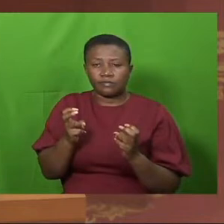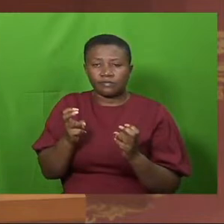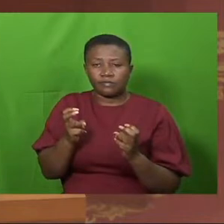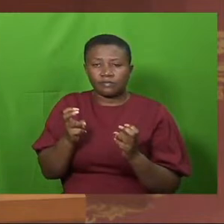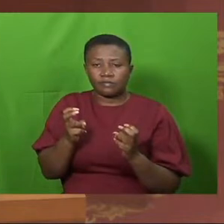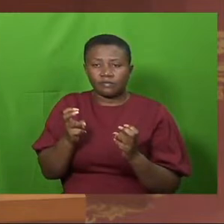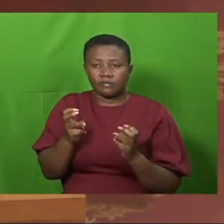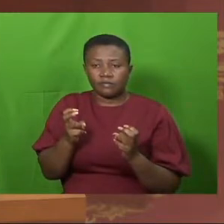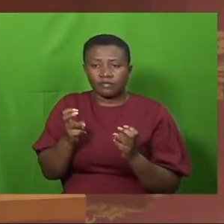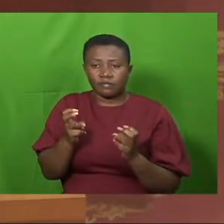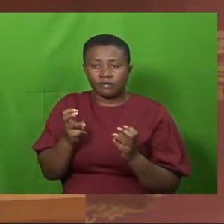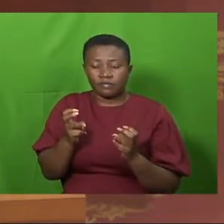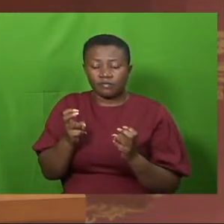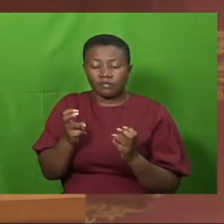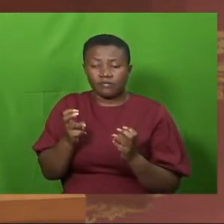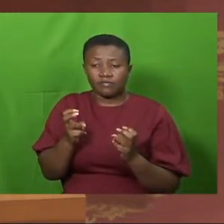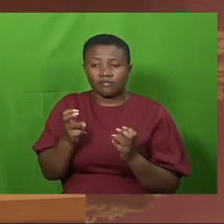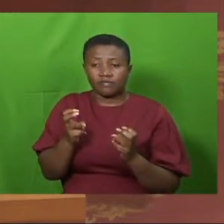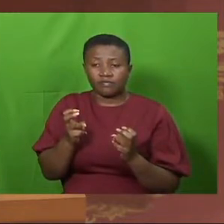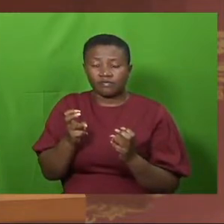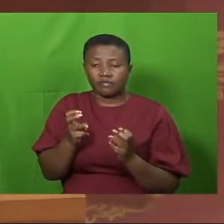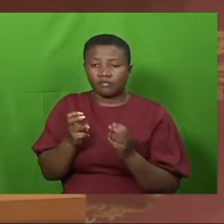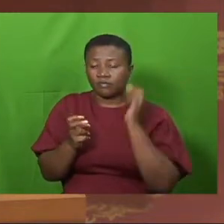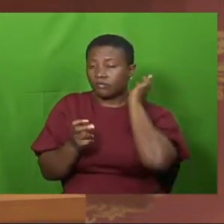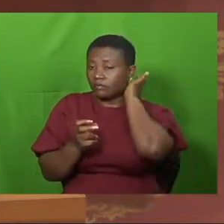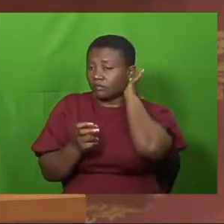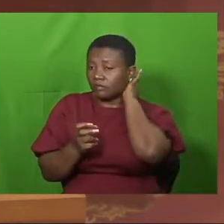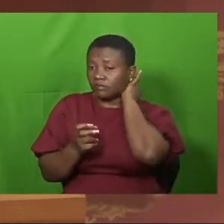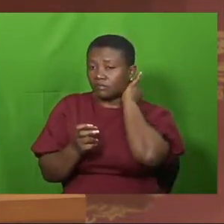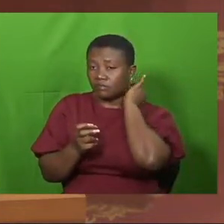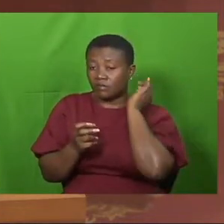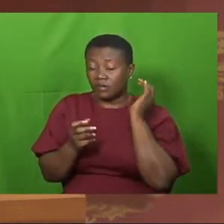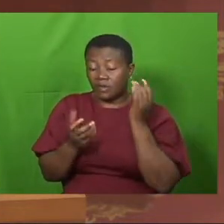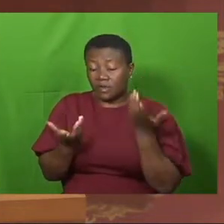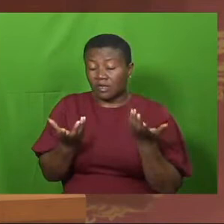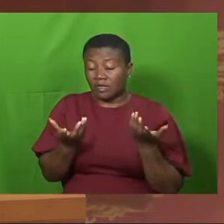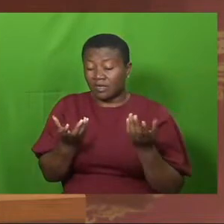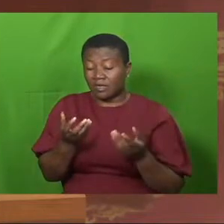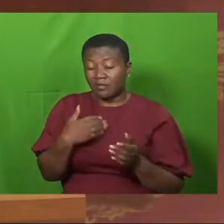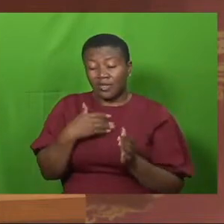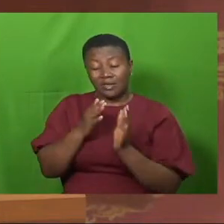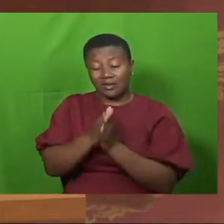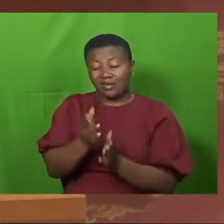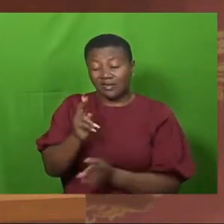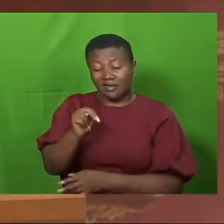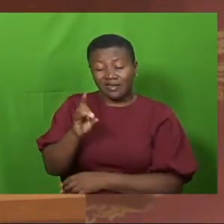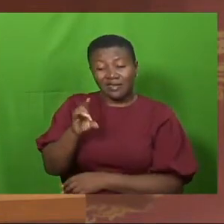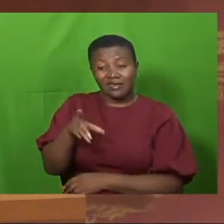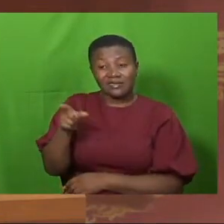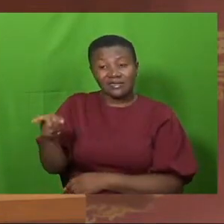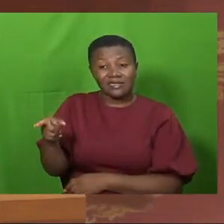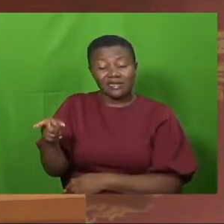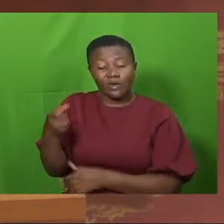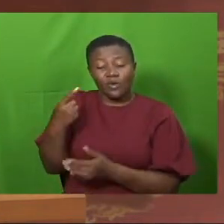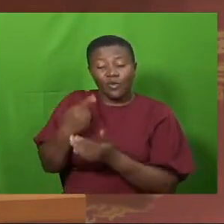as a major opposition party, have they been able to tell us their policy